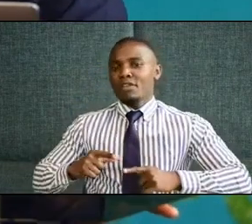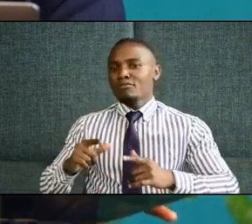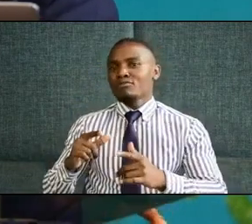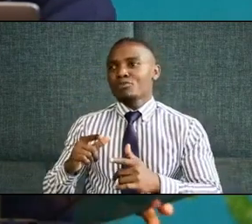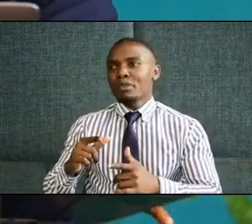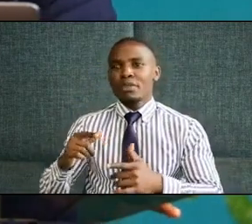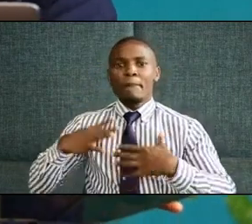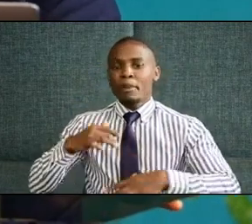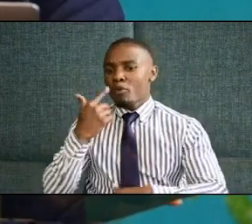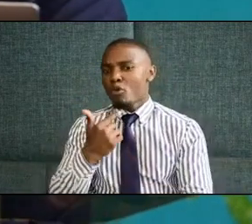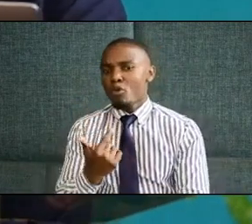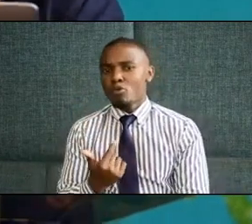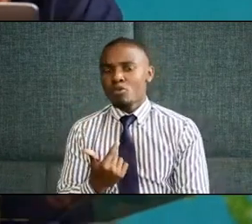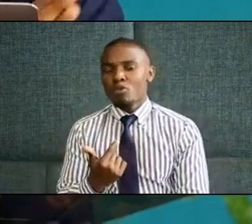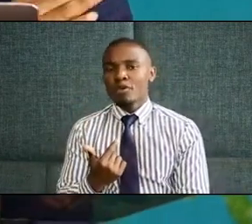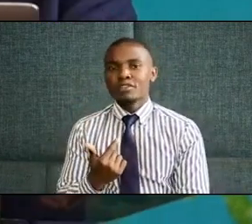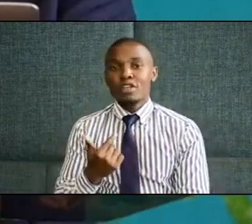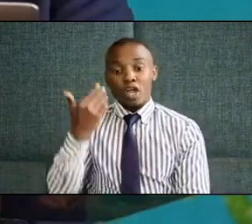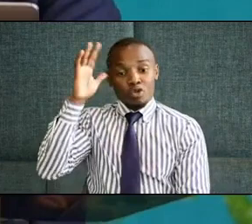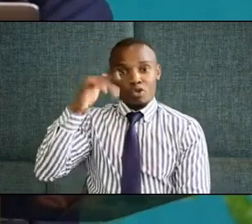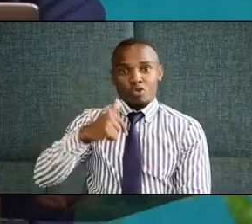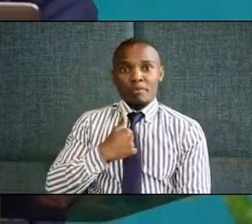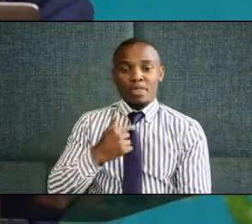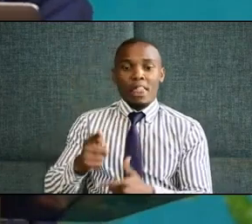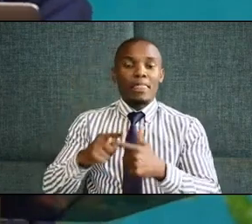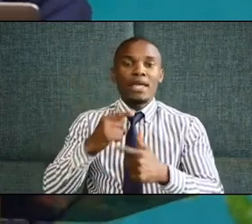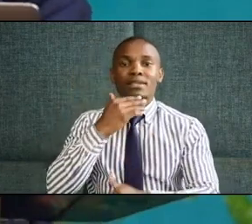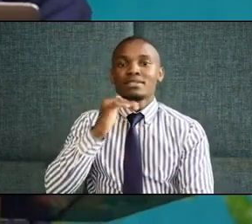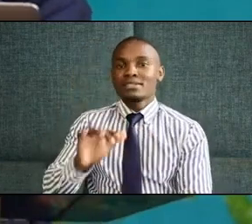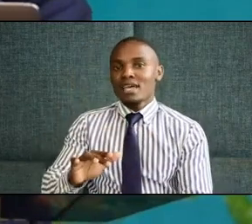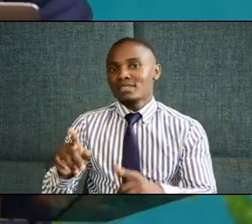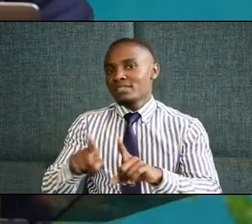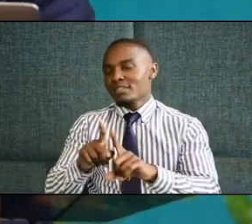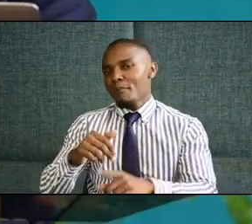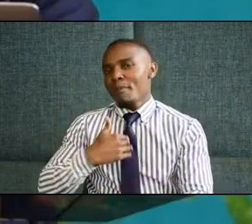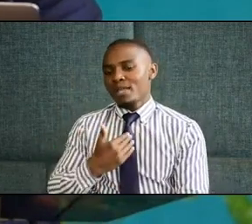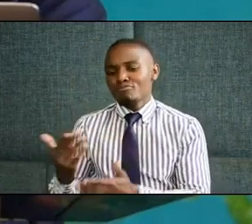my sons have given me headache.